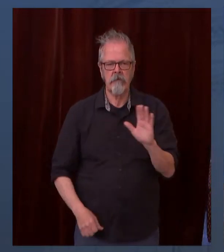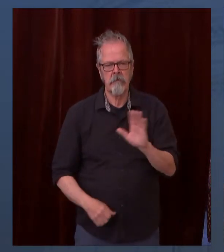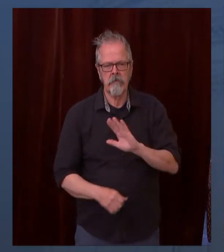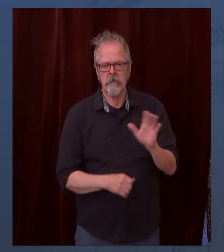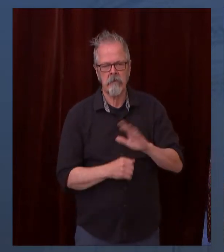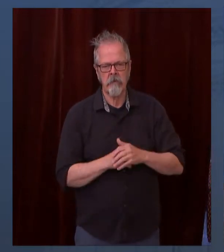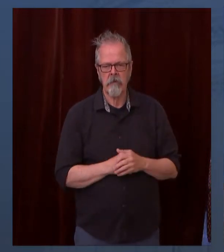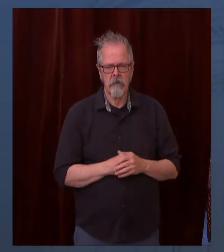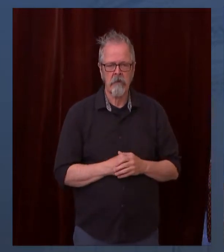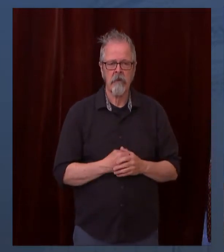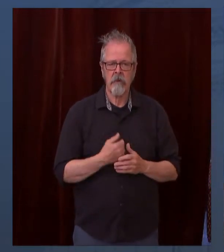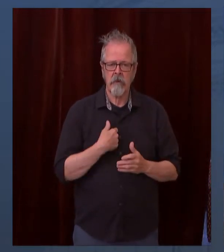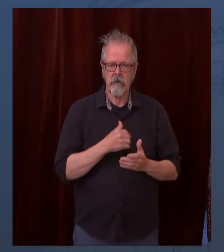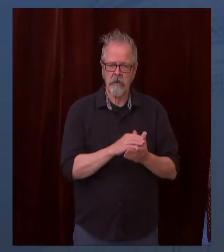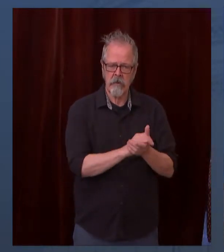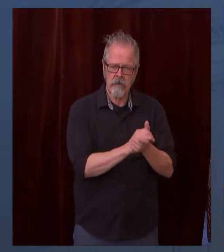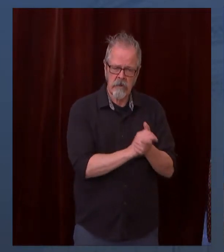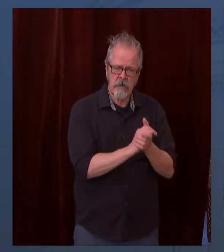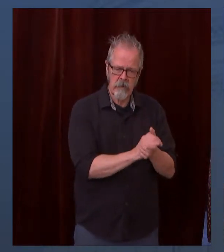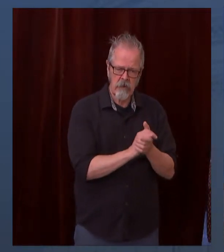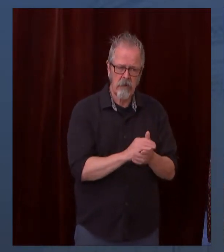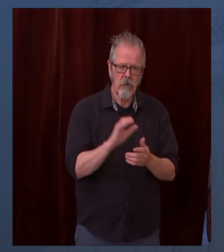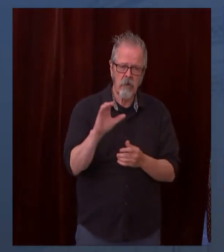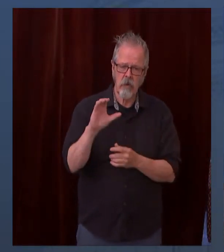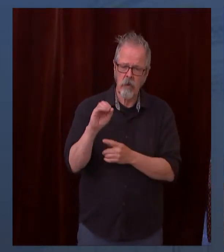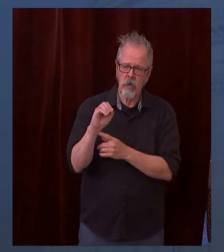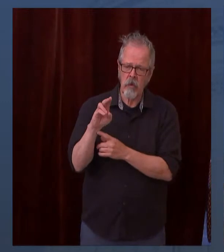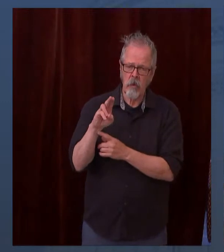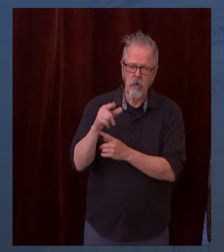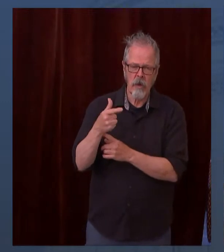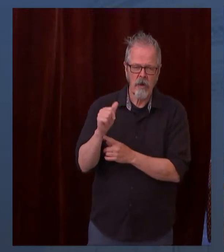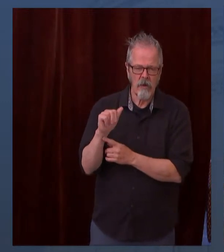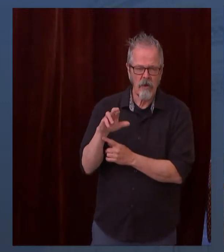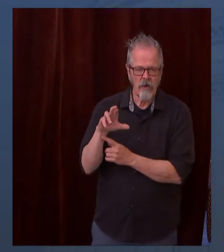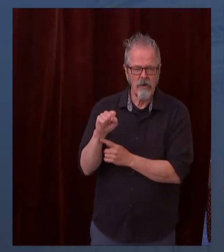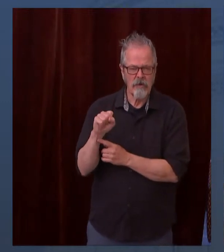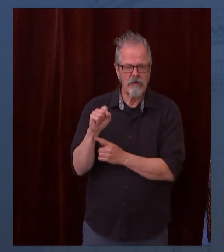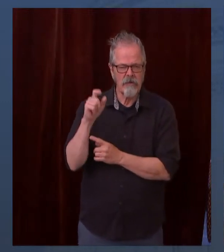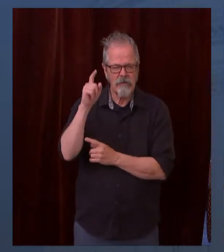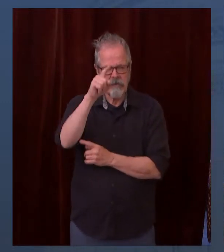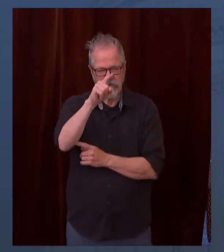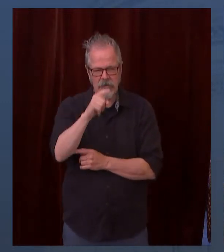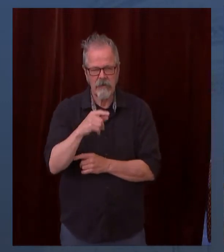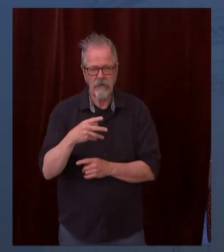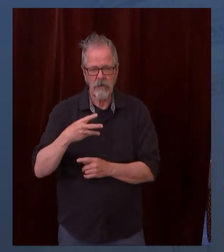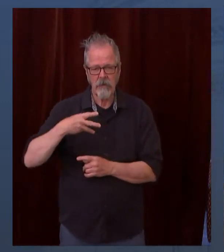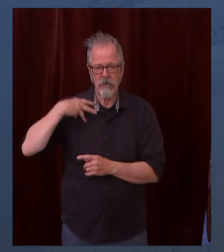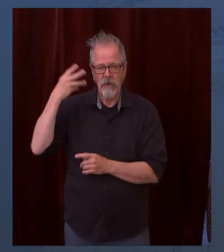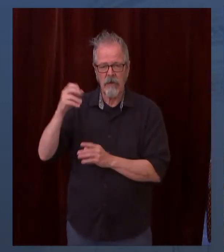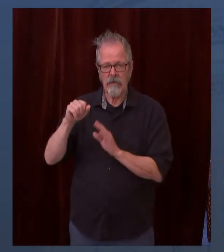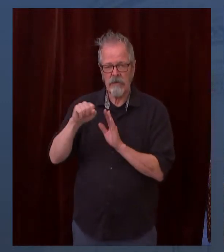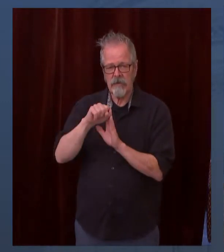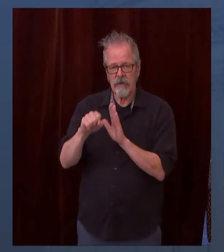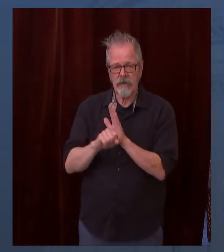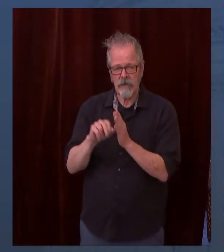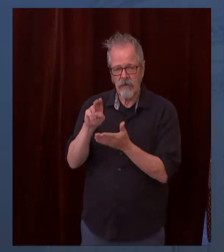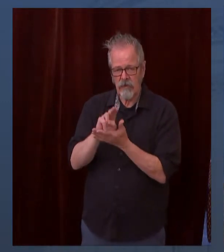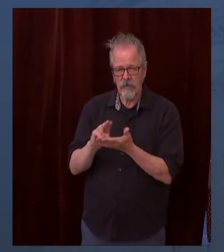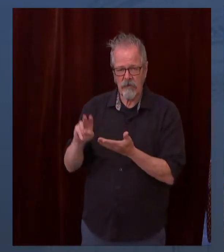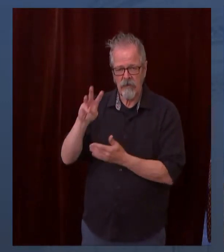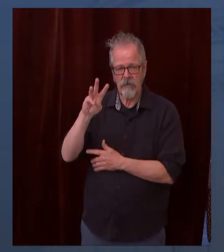A big thank to Washington State President Kirk Schultz for his leadership on this. It does take leadership to fight